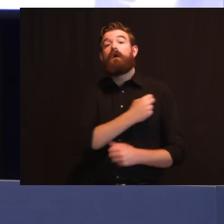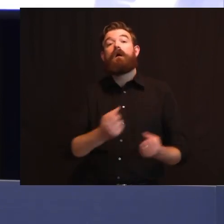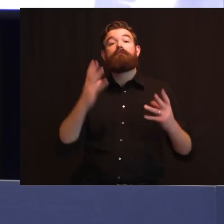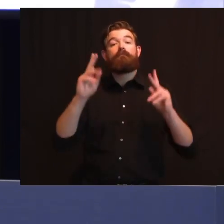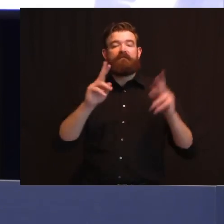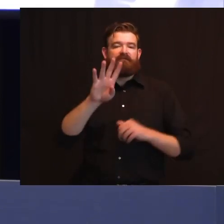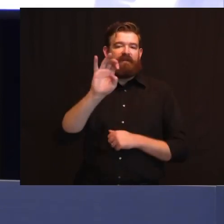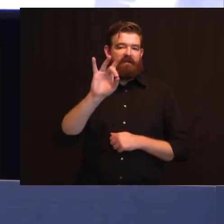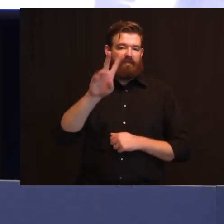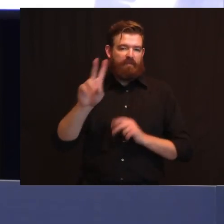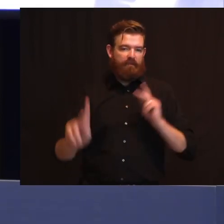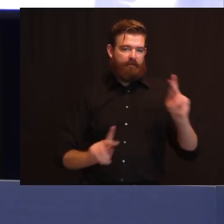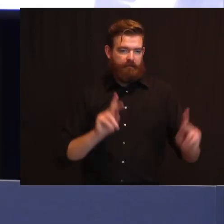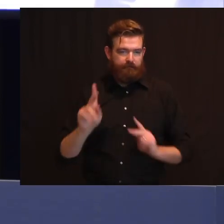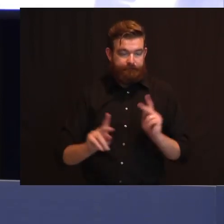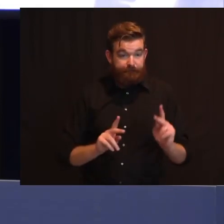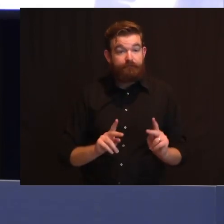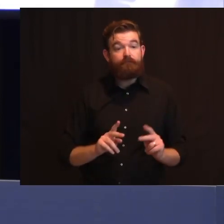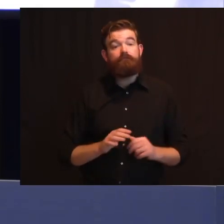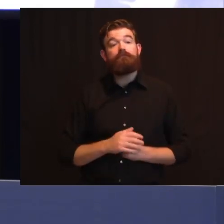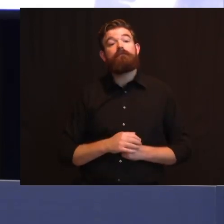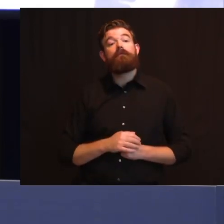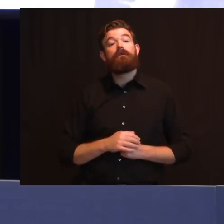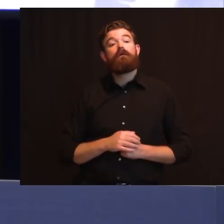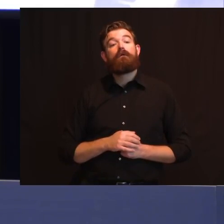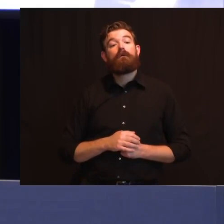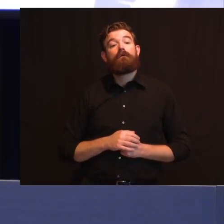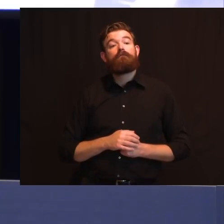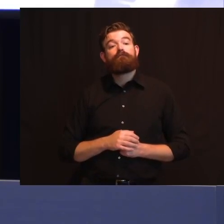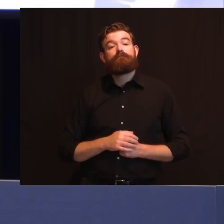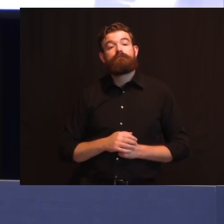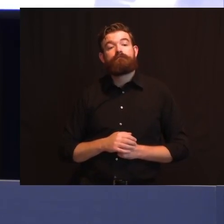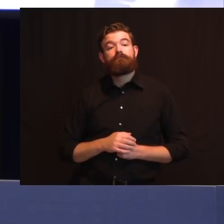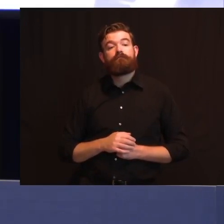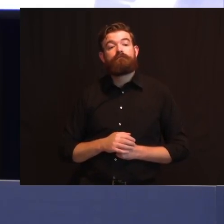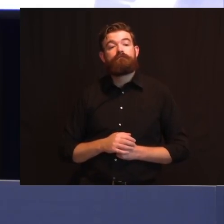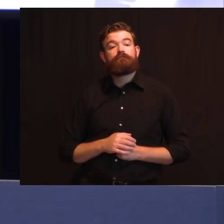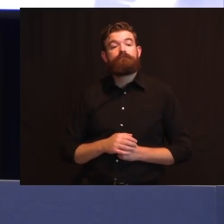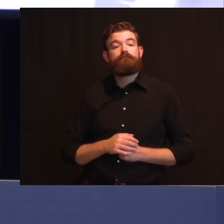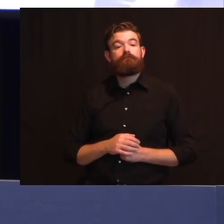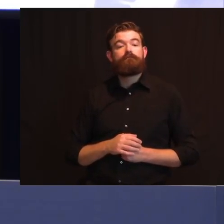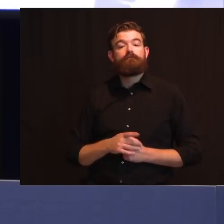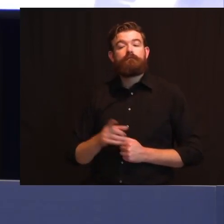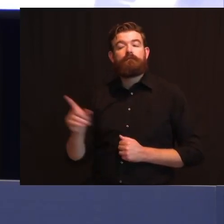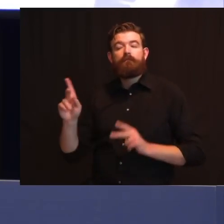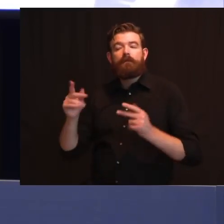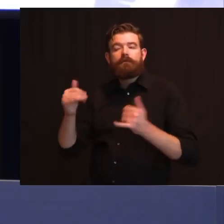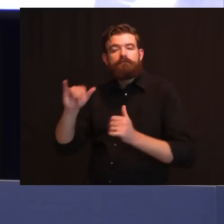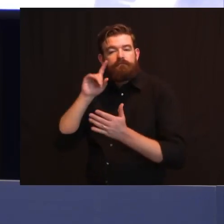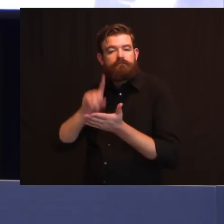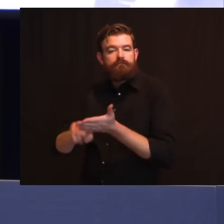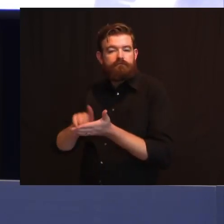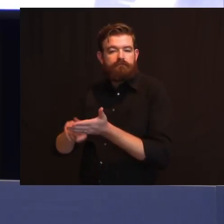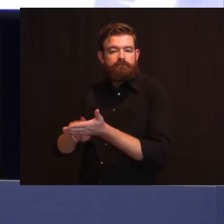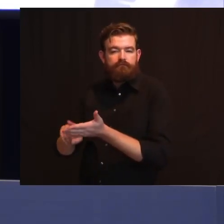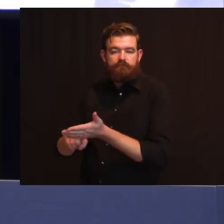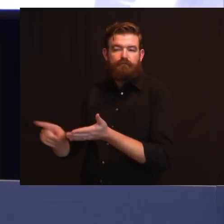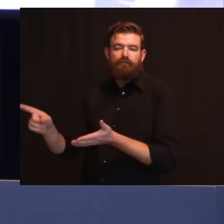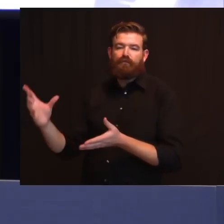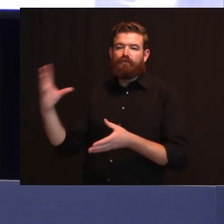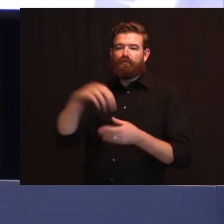patients and persons under investigation last evening. There are 81 individuals in critical care. 44% of those